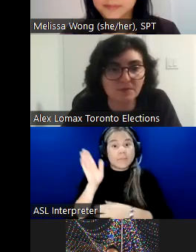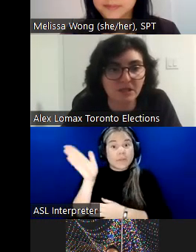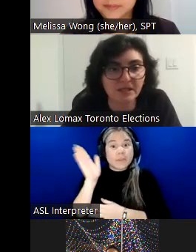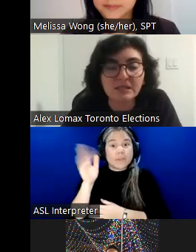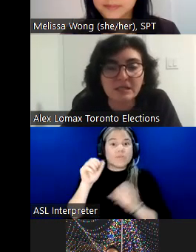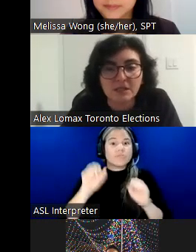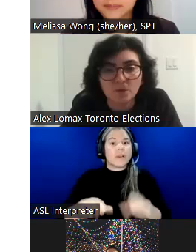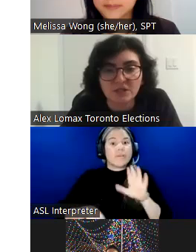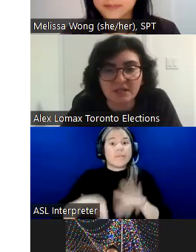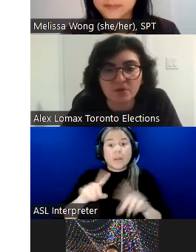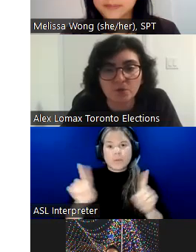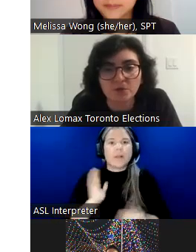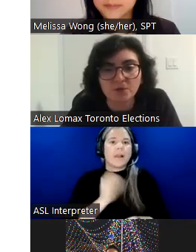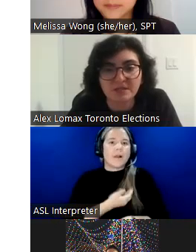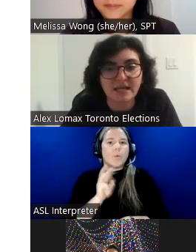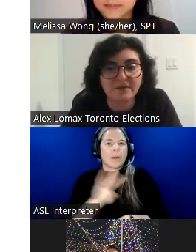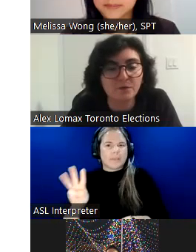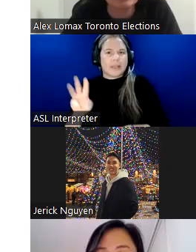our website, which is